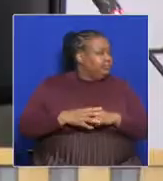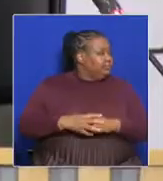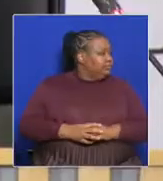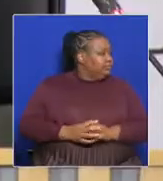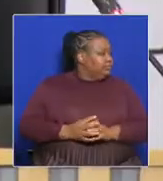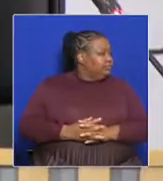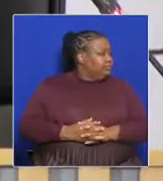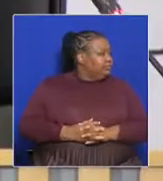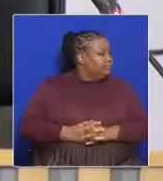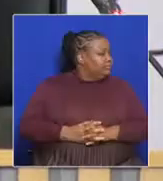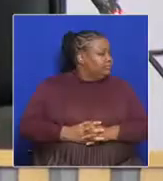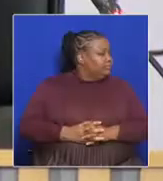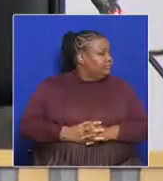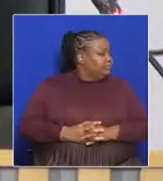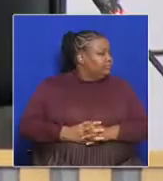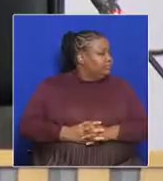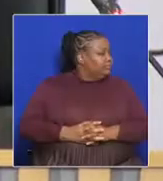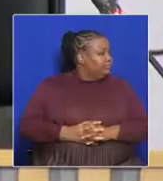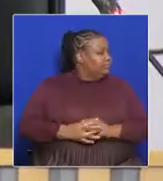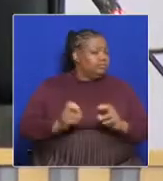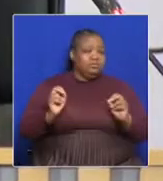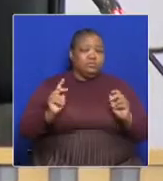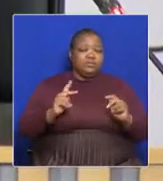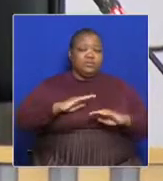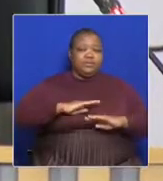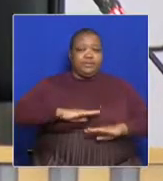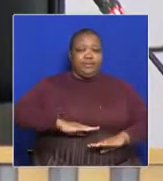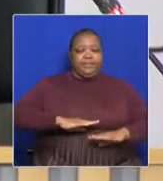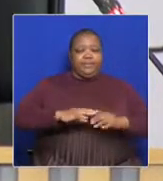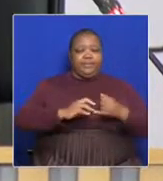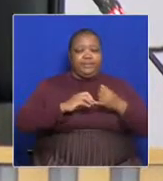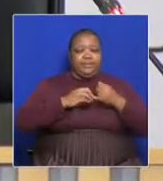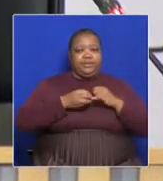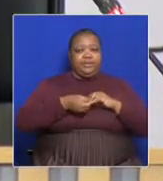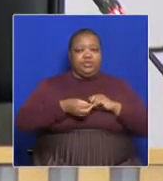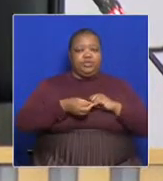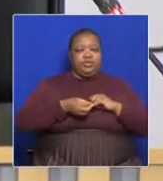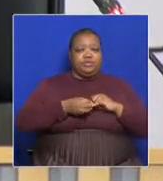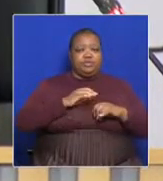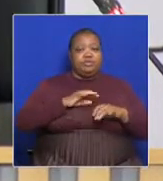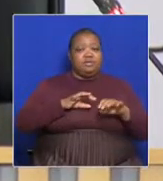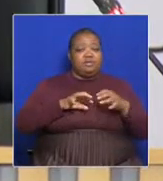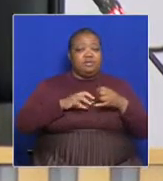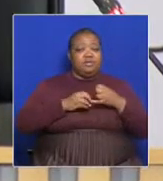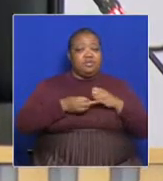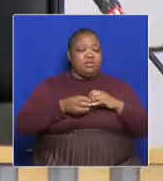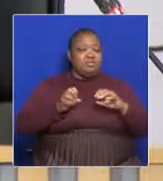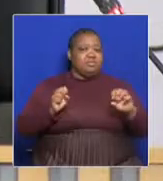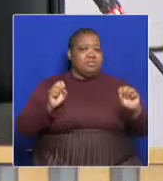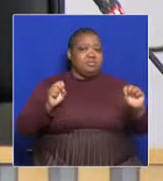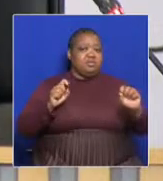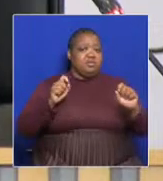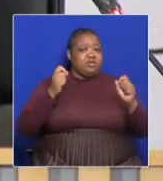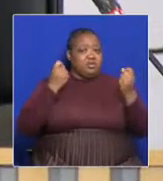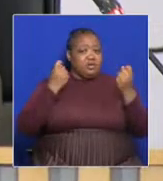I'm calming myself down. I'm going to try and express myself so that you can understand.